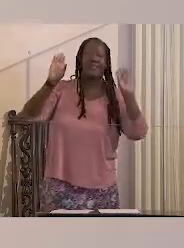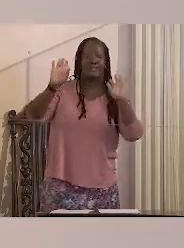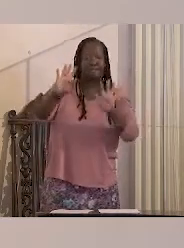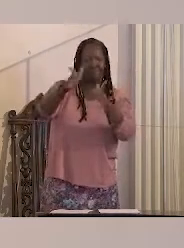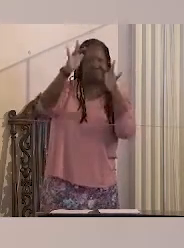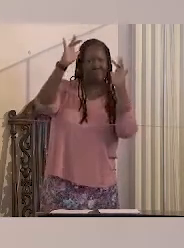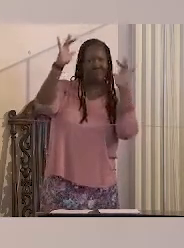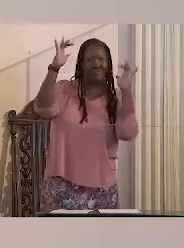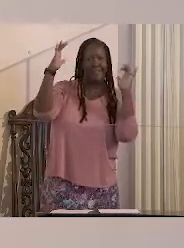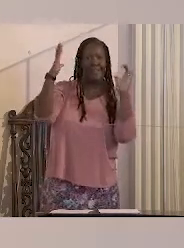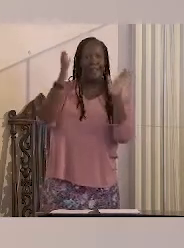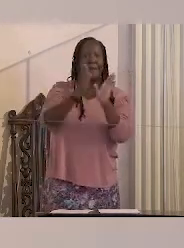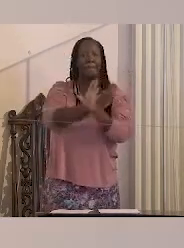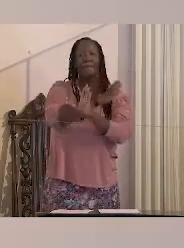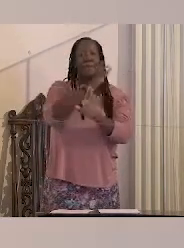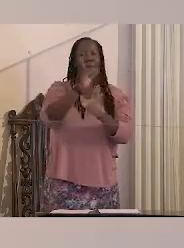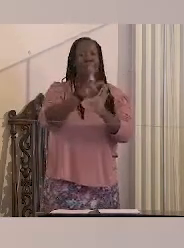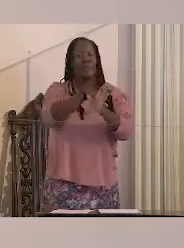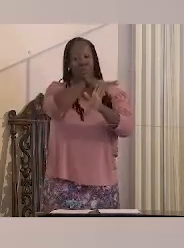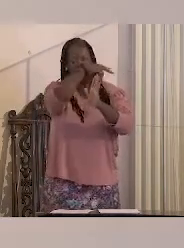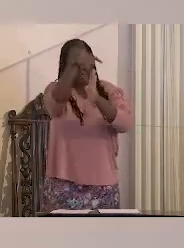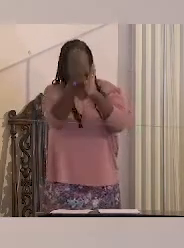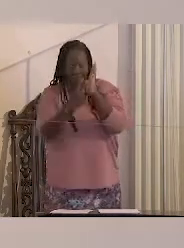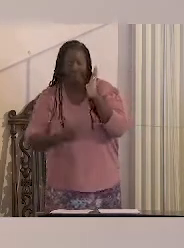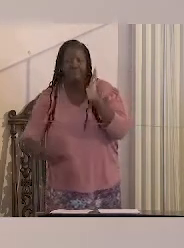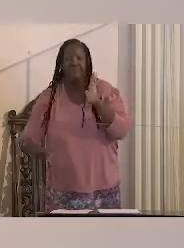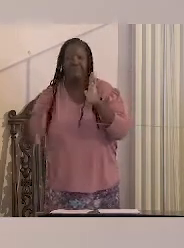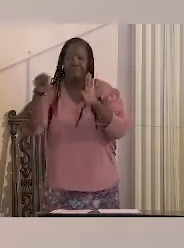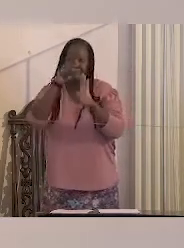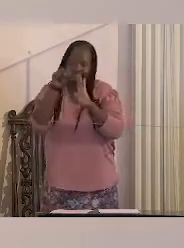before you dive again.